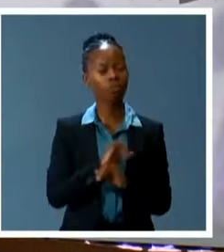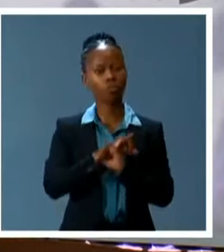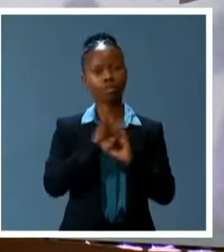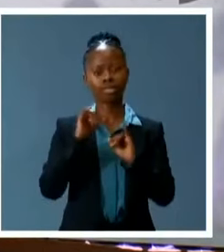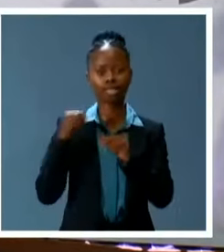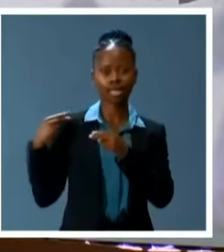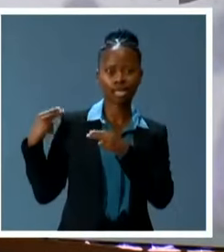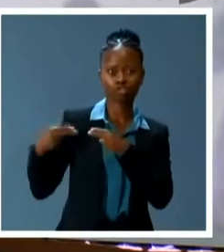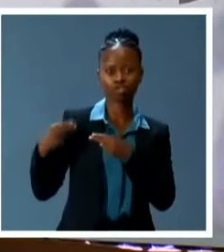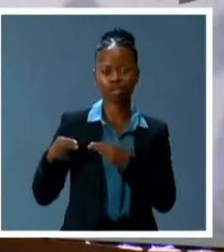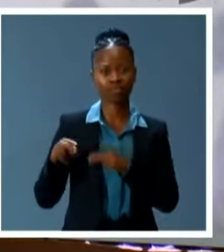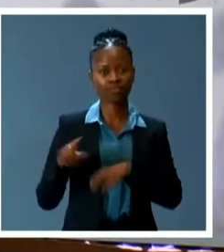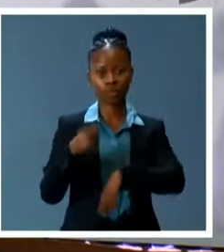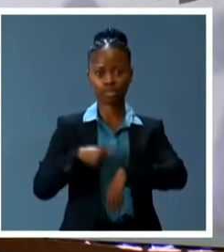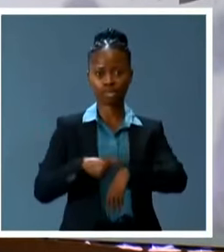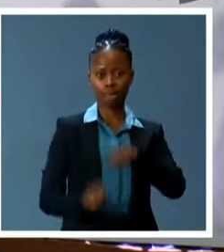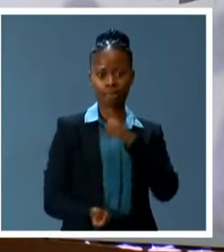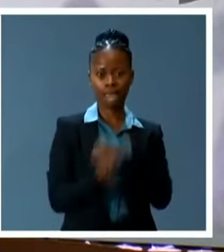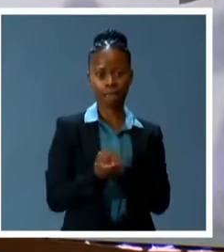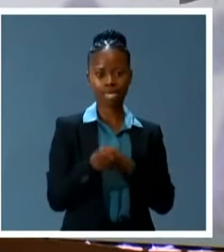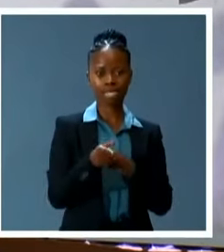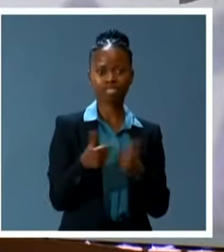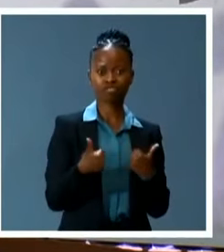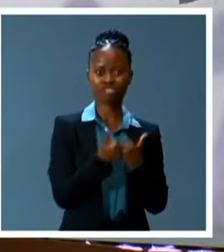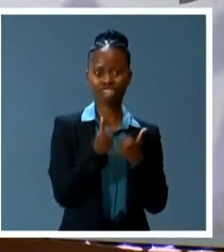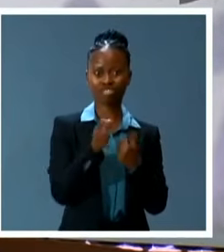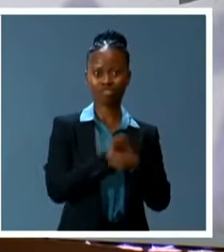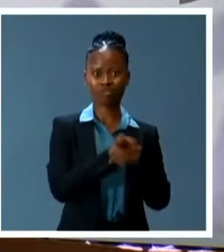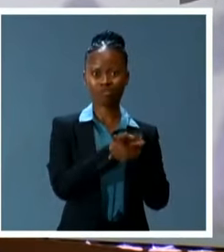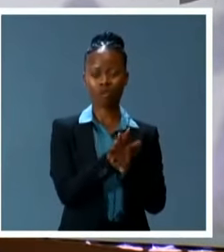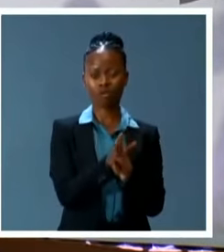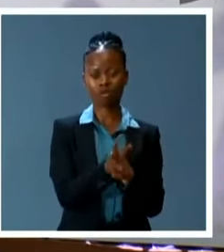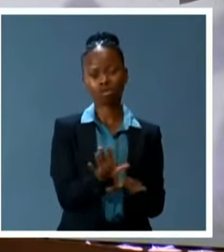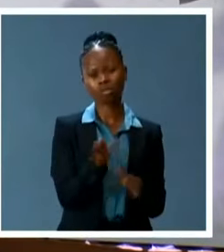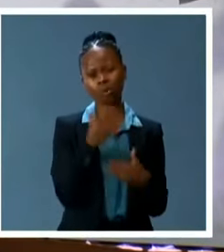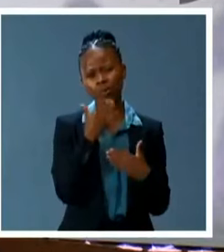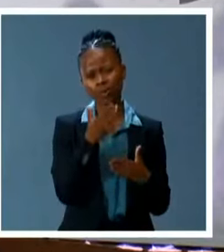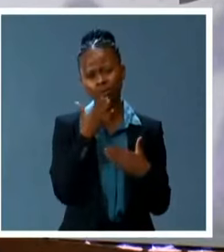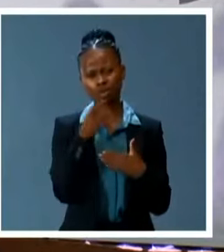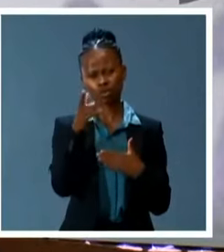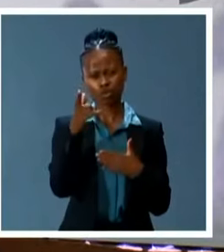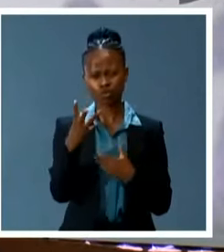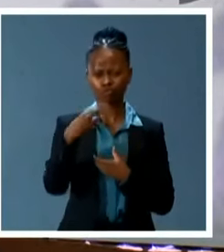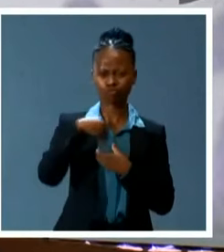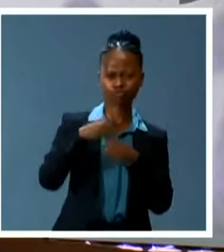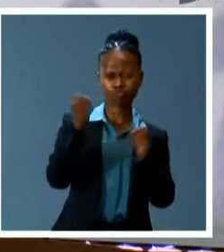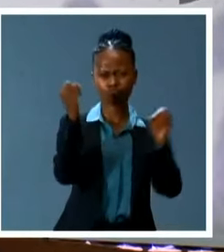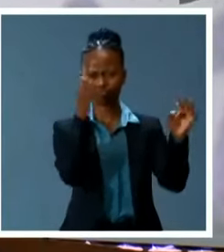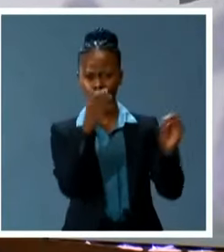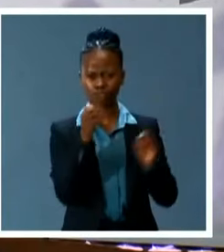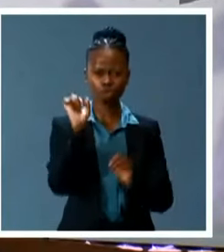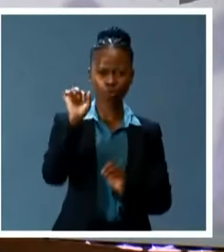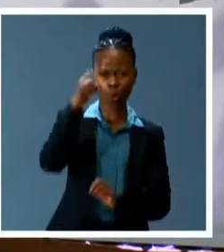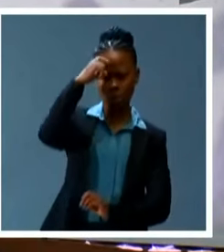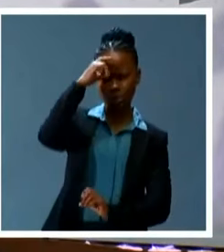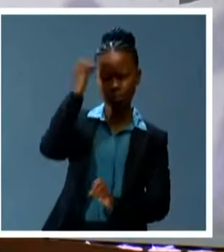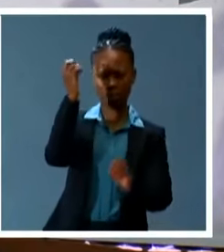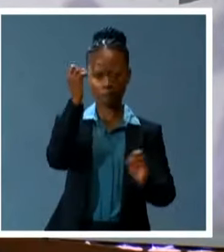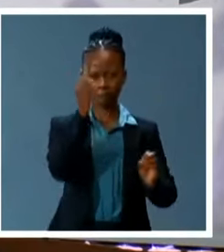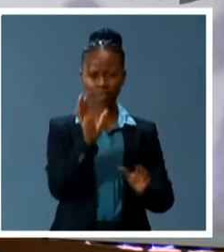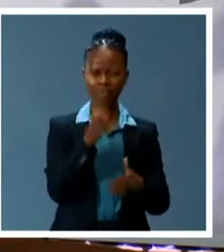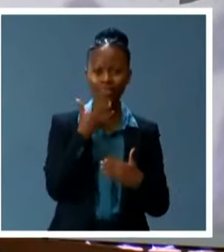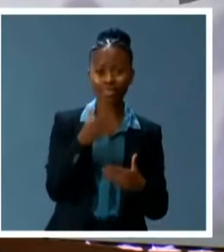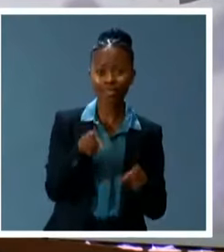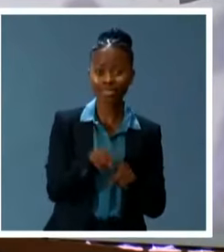undoubtedly one of the biggest challenges of the century. We thank you so much for your input and your insight, and for indeed